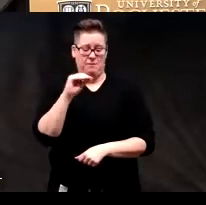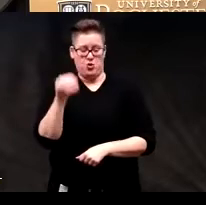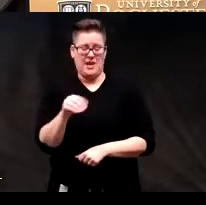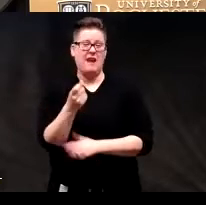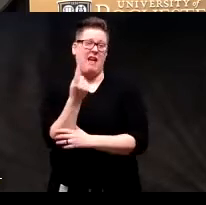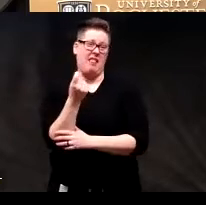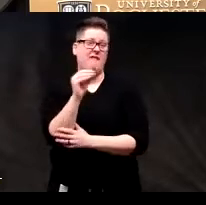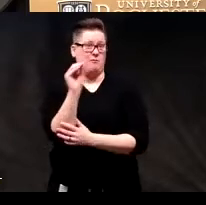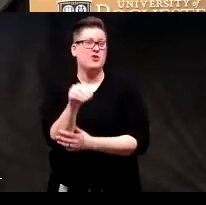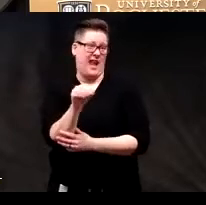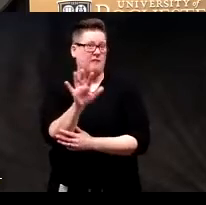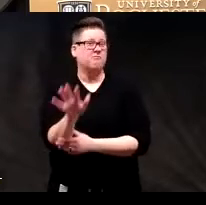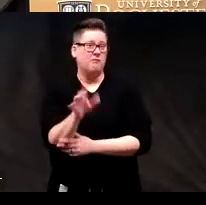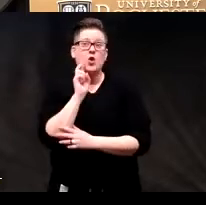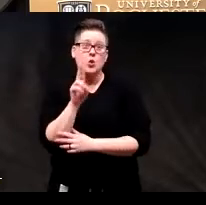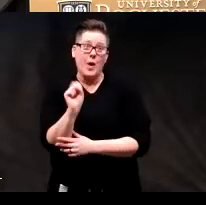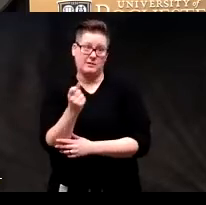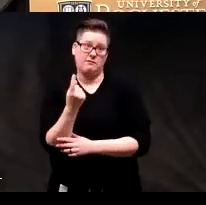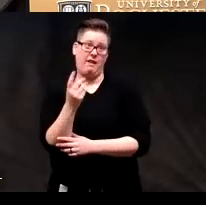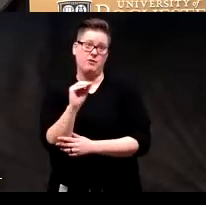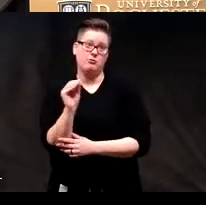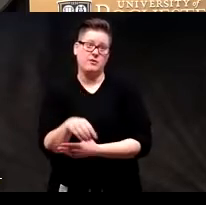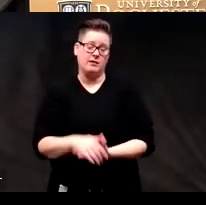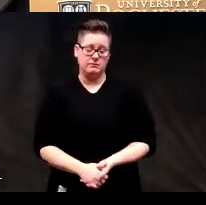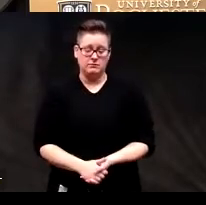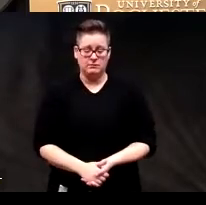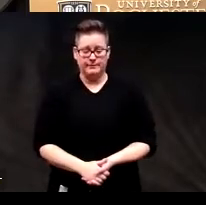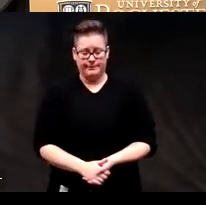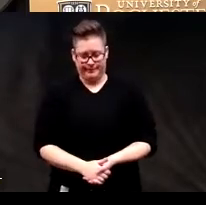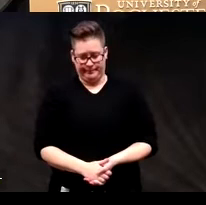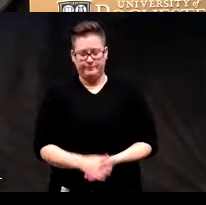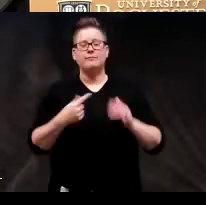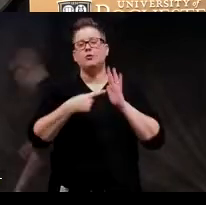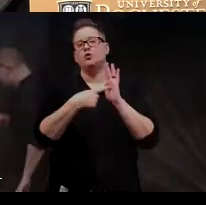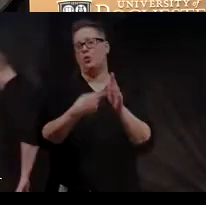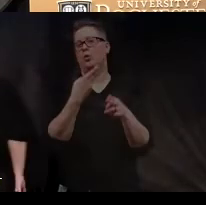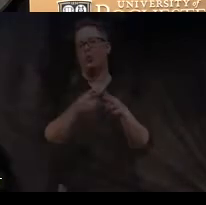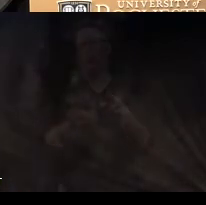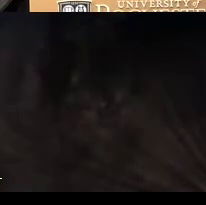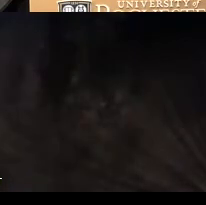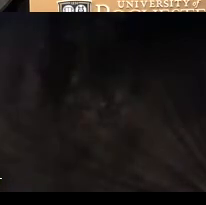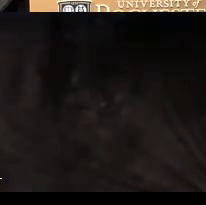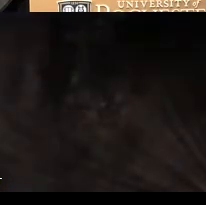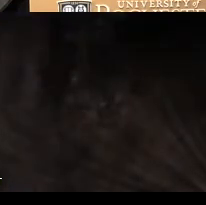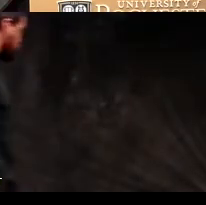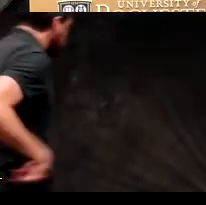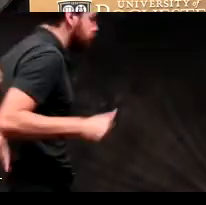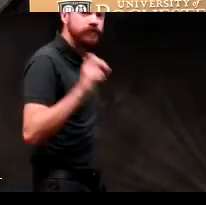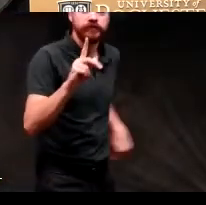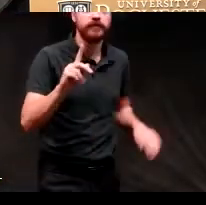about 11% in the US. Okay, so I'll play this quick video. Okay,